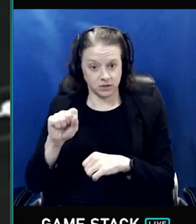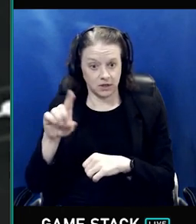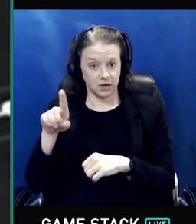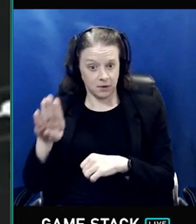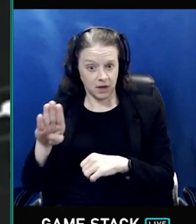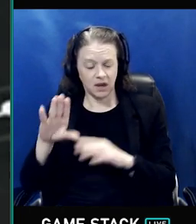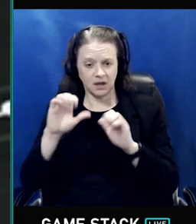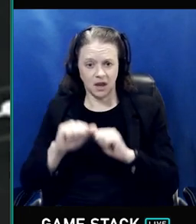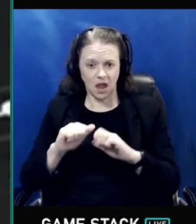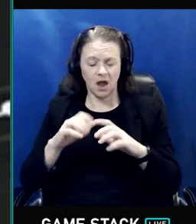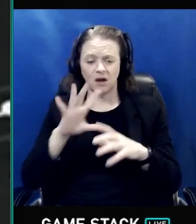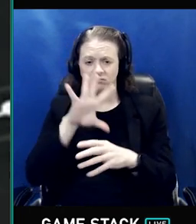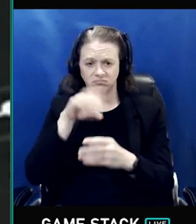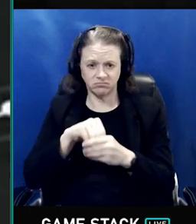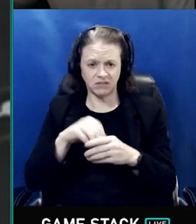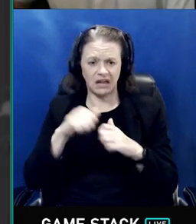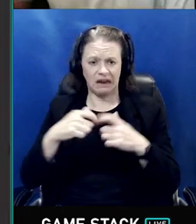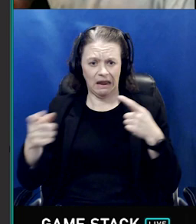ingestion.